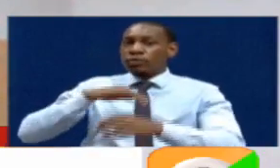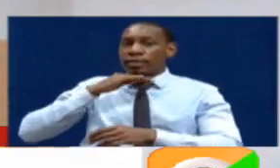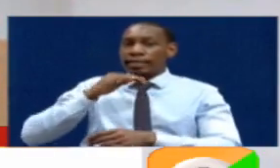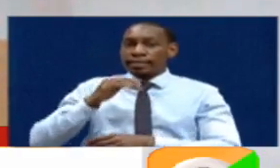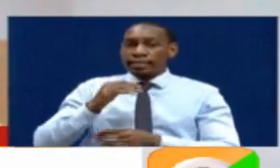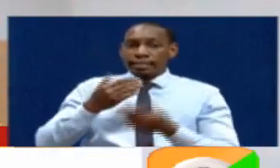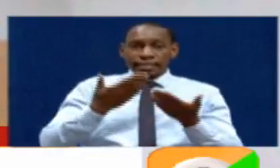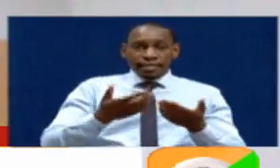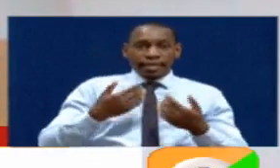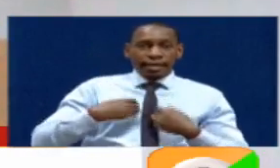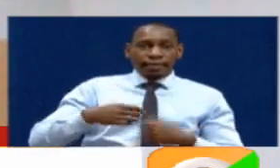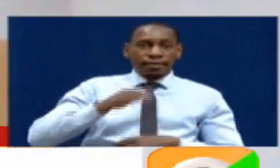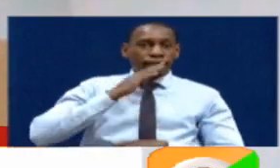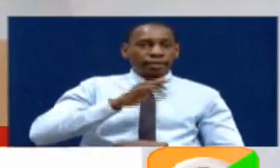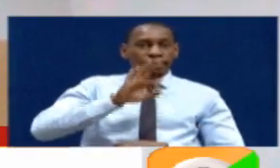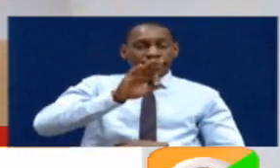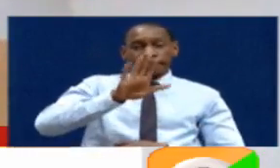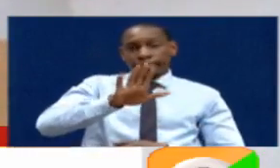we have